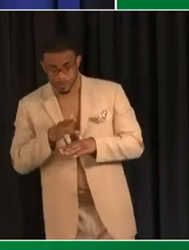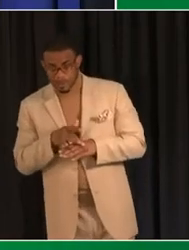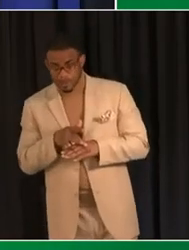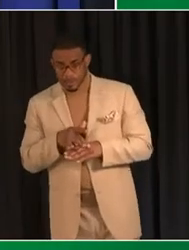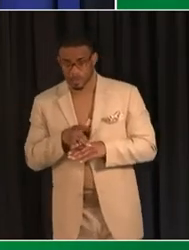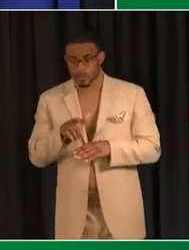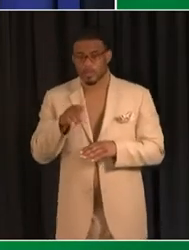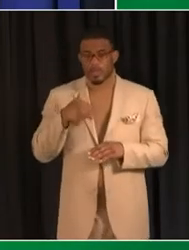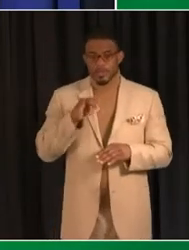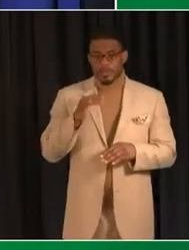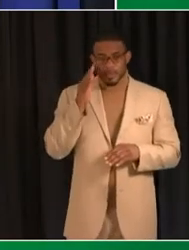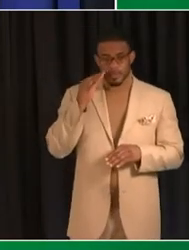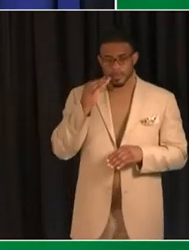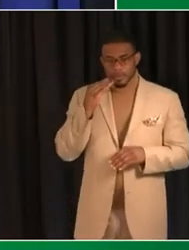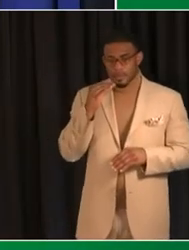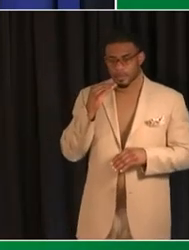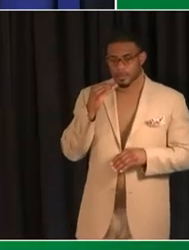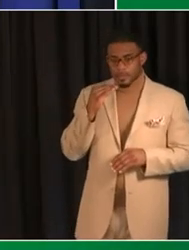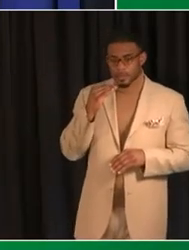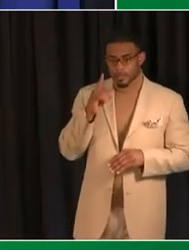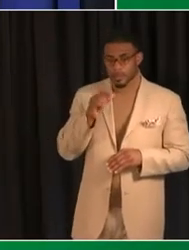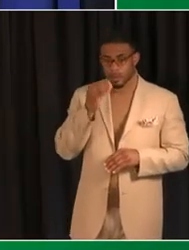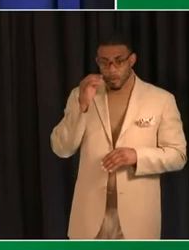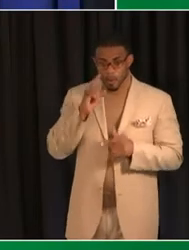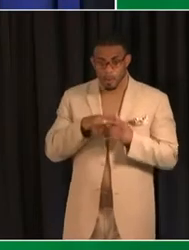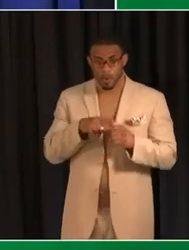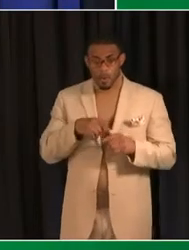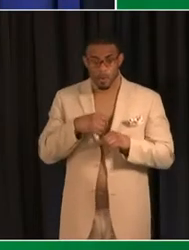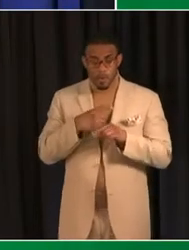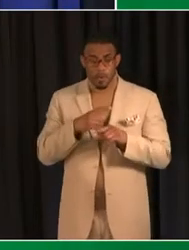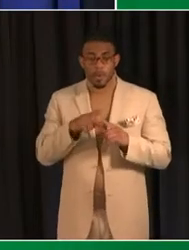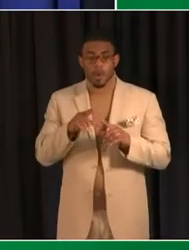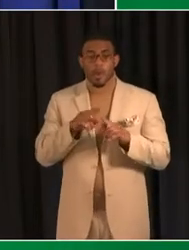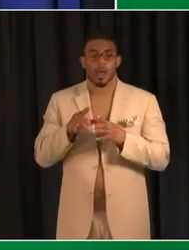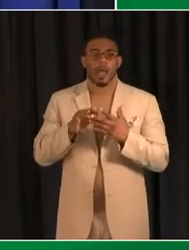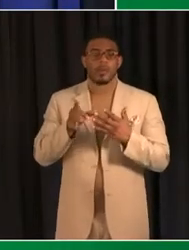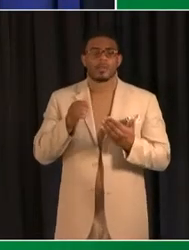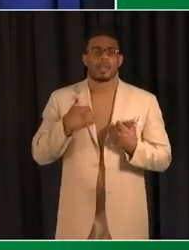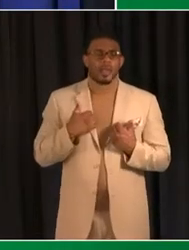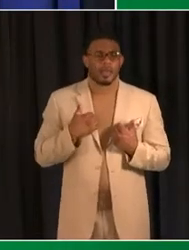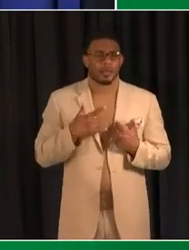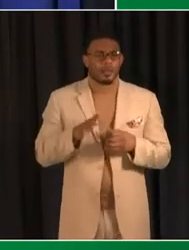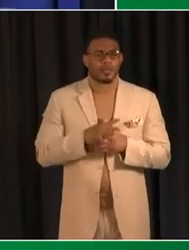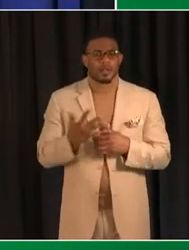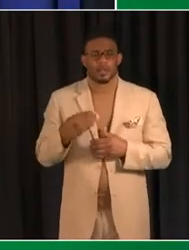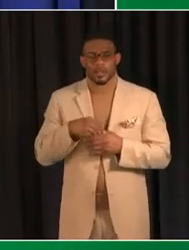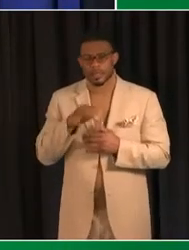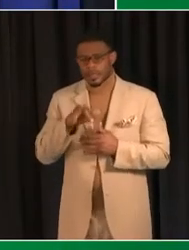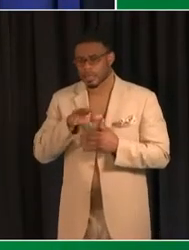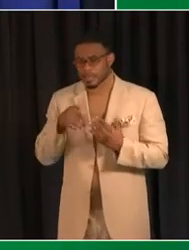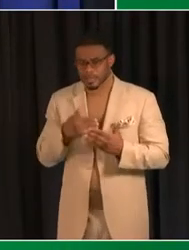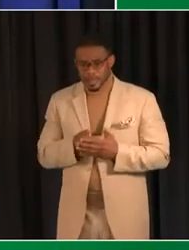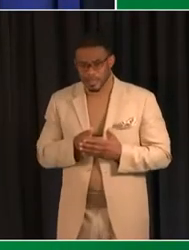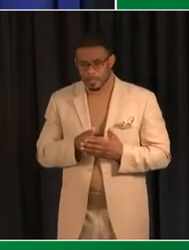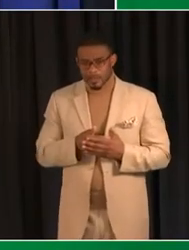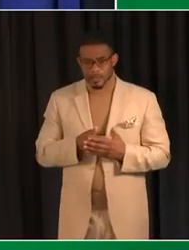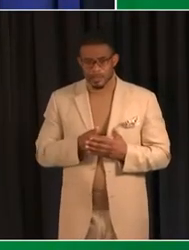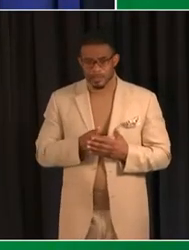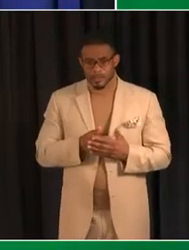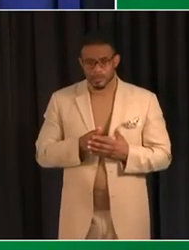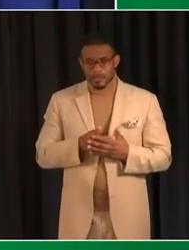traditional spaces, you have that experience. But when you're home or you're remote, what options do you have? And we fully embrace that